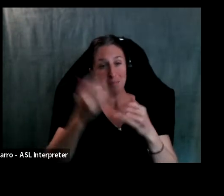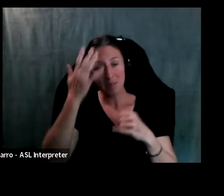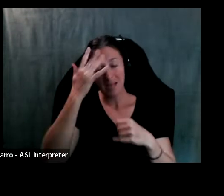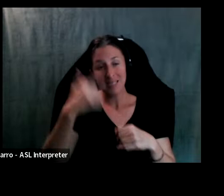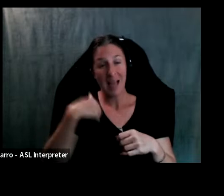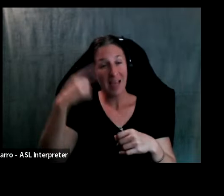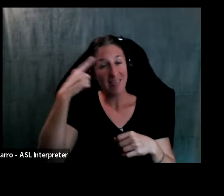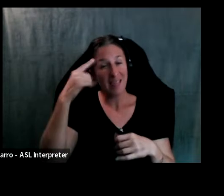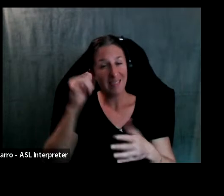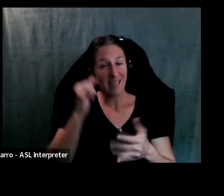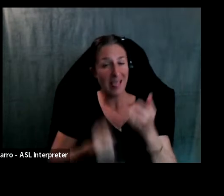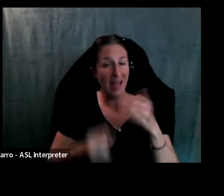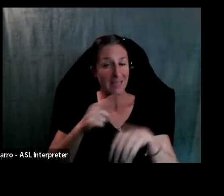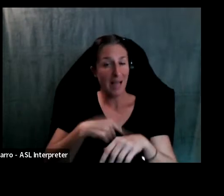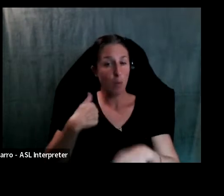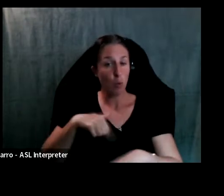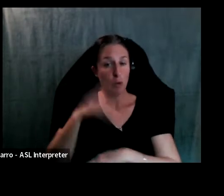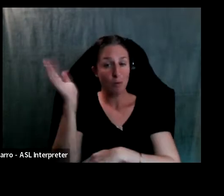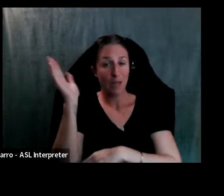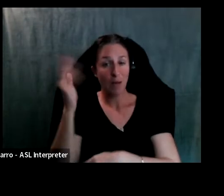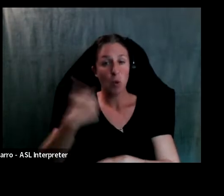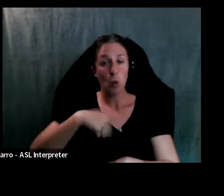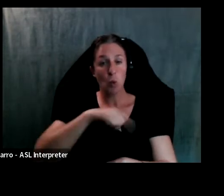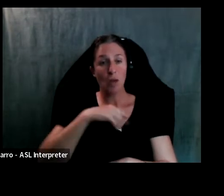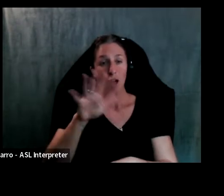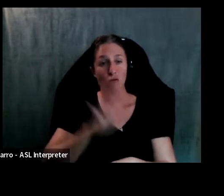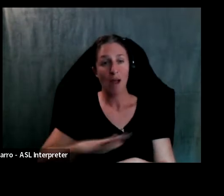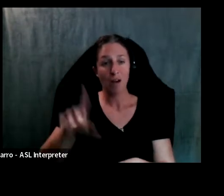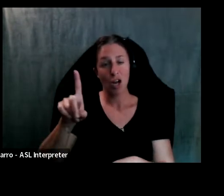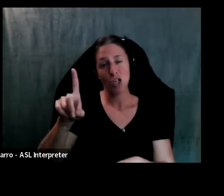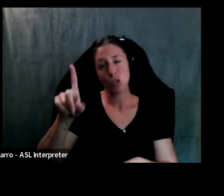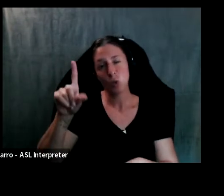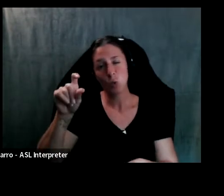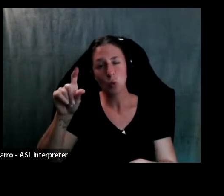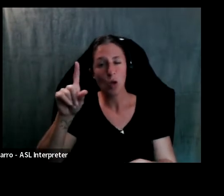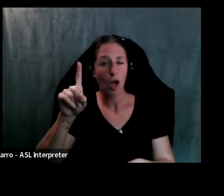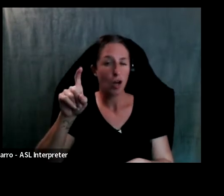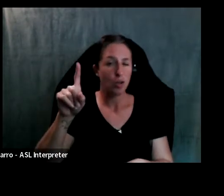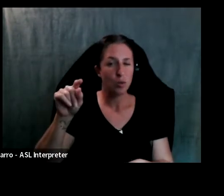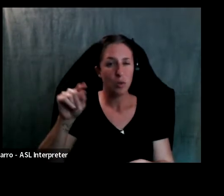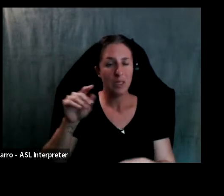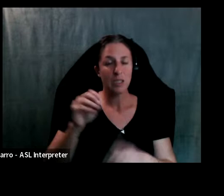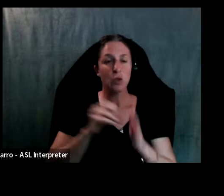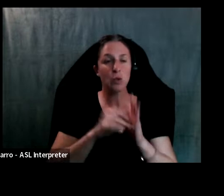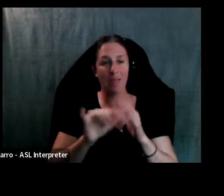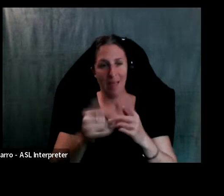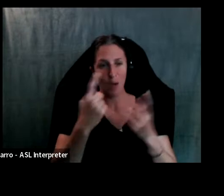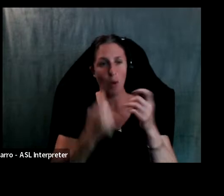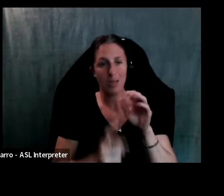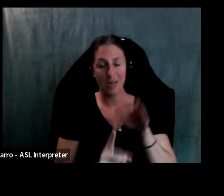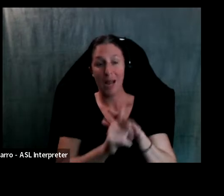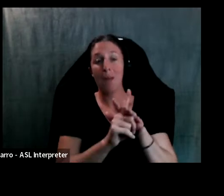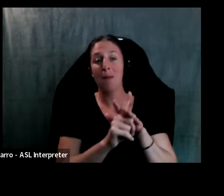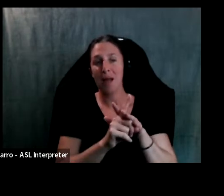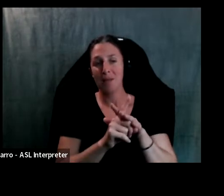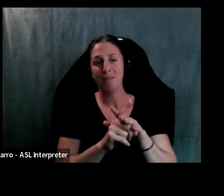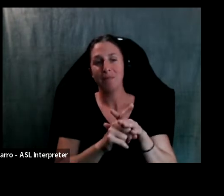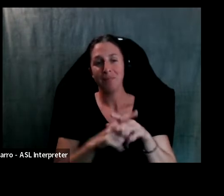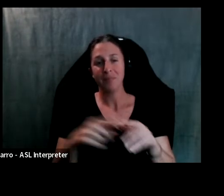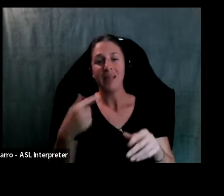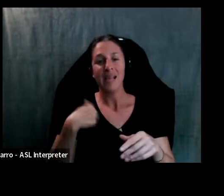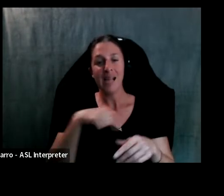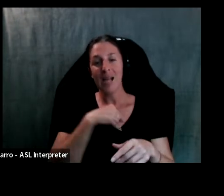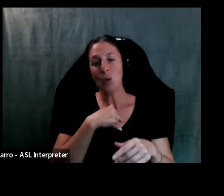we presented, we were around 120 or 100 students, and that question came up, and Eureka, we